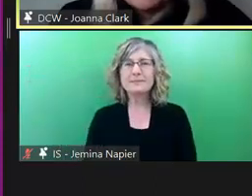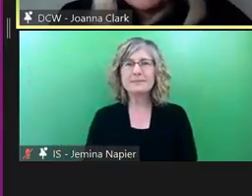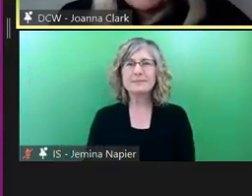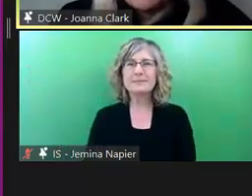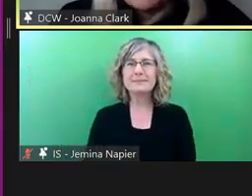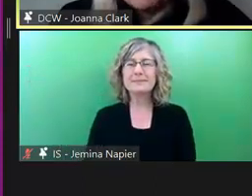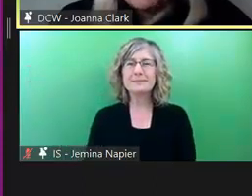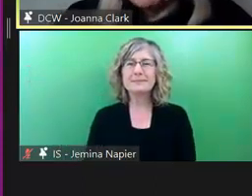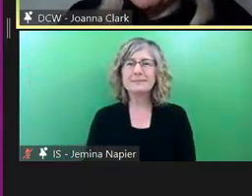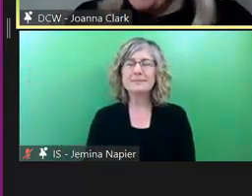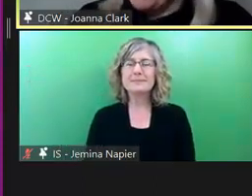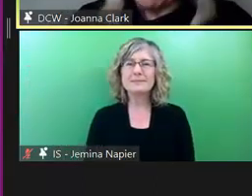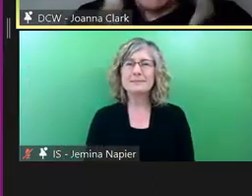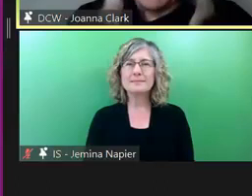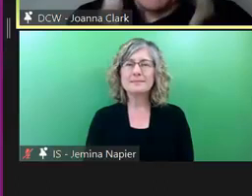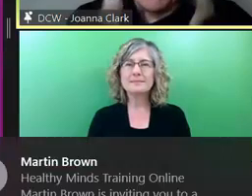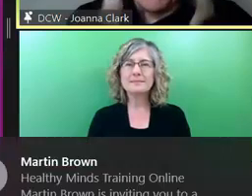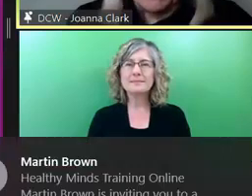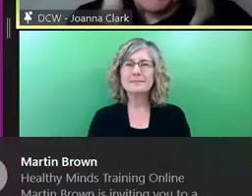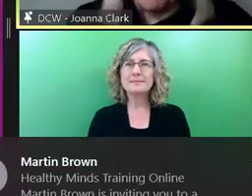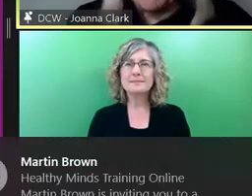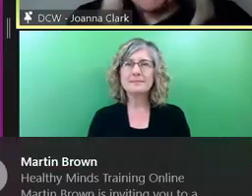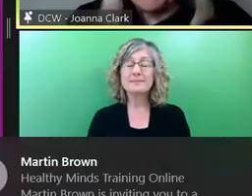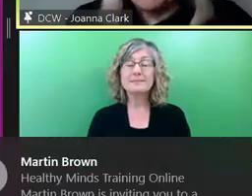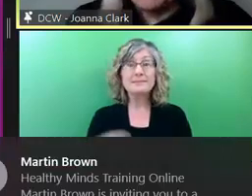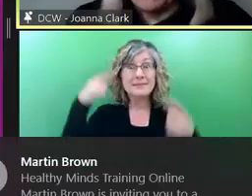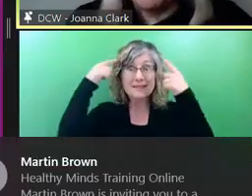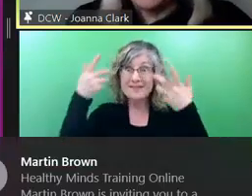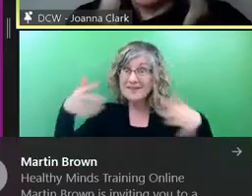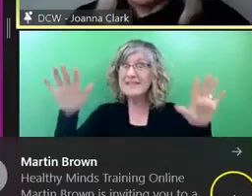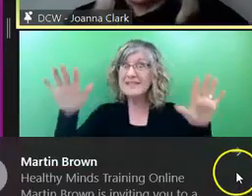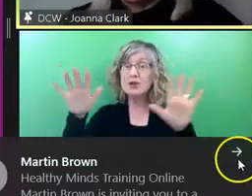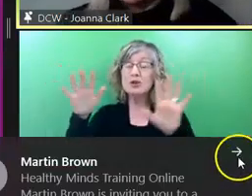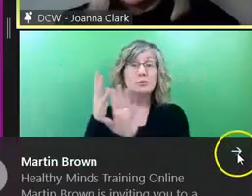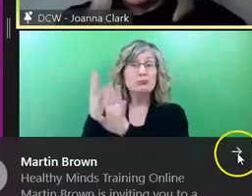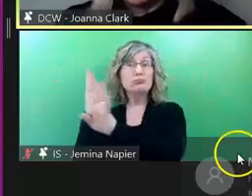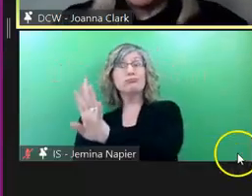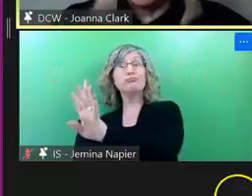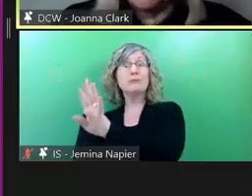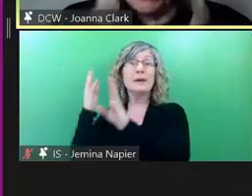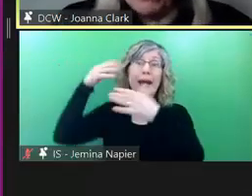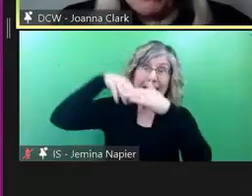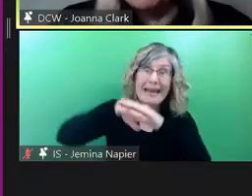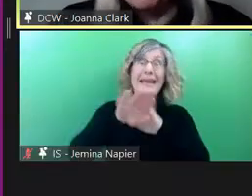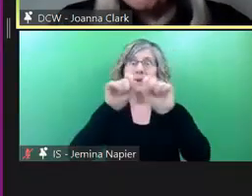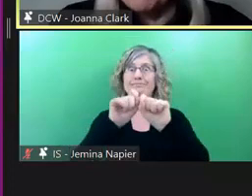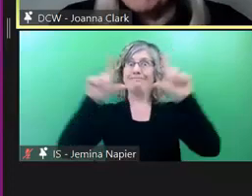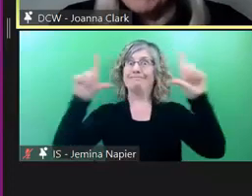Right. I think probably most everybody who was in the waiting room is with us now. So I'd like to welcome